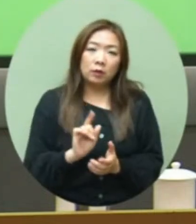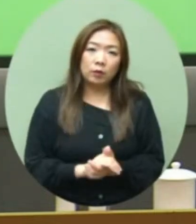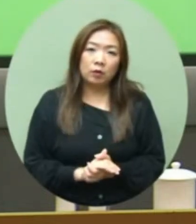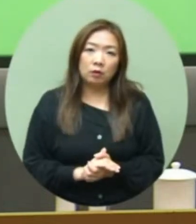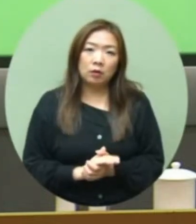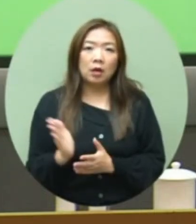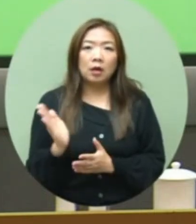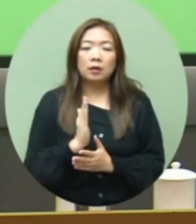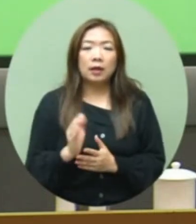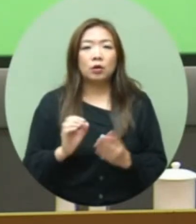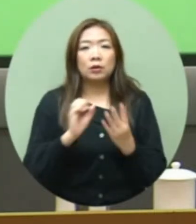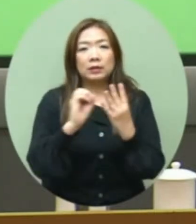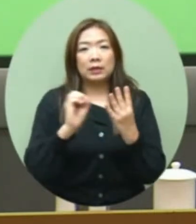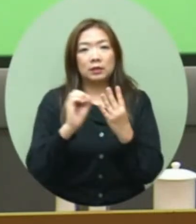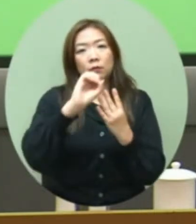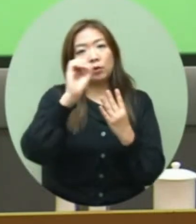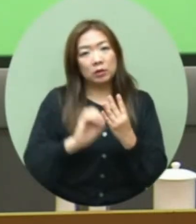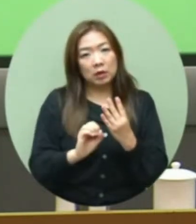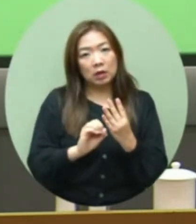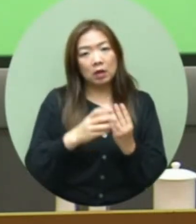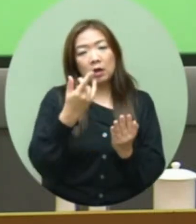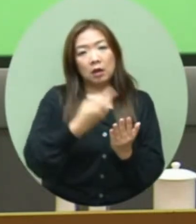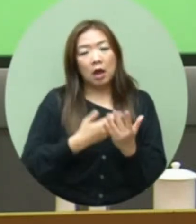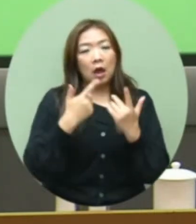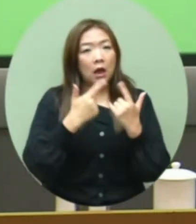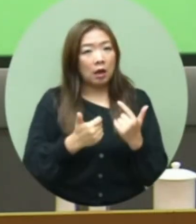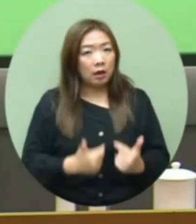in SDUs. About